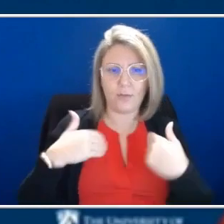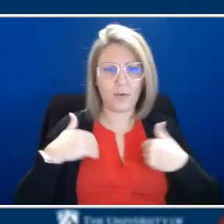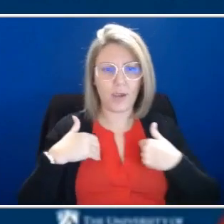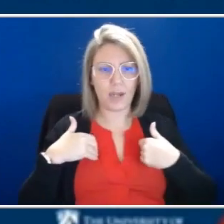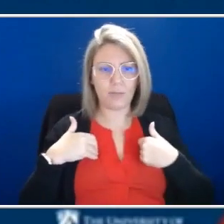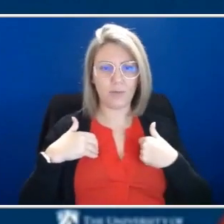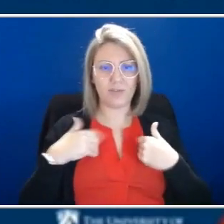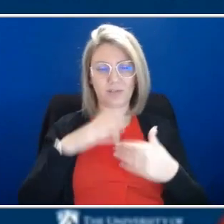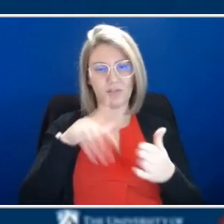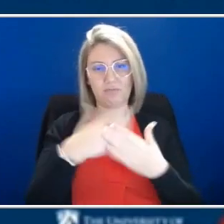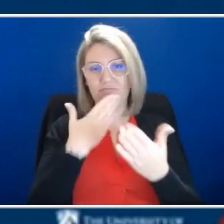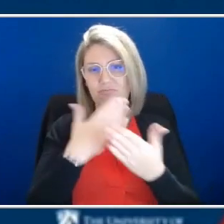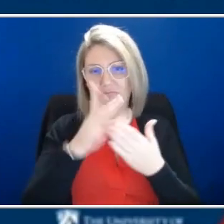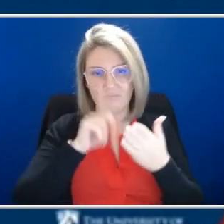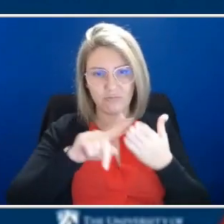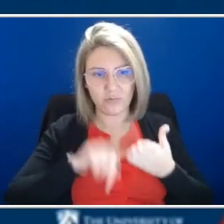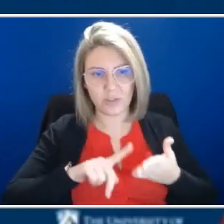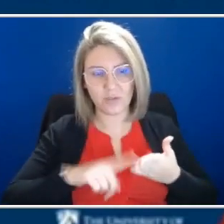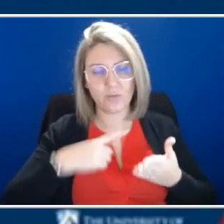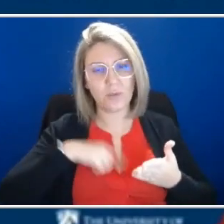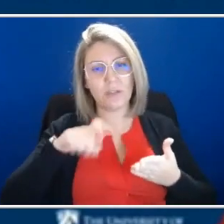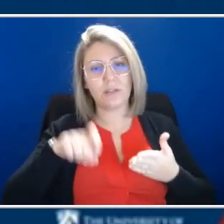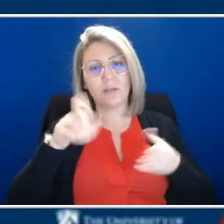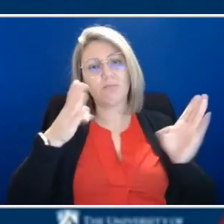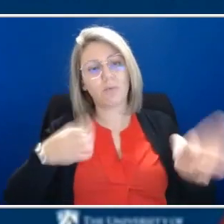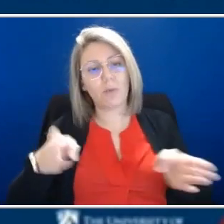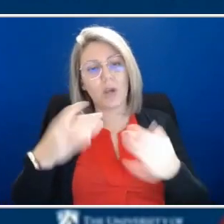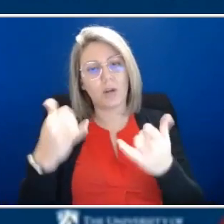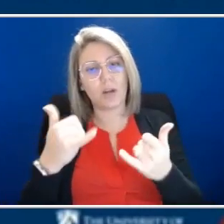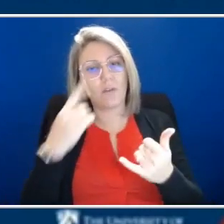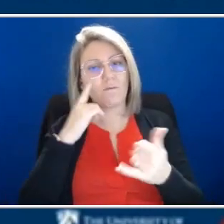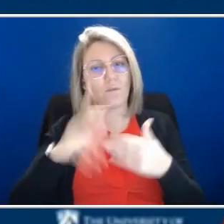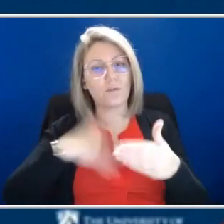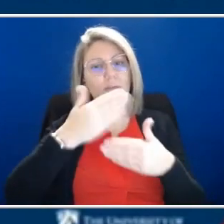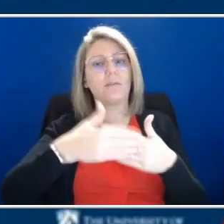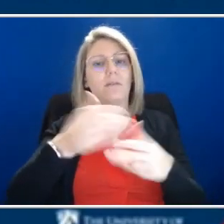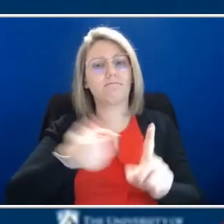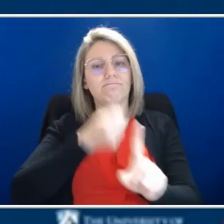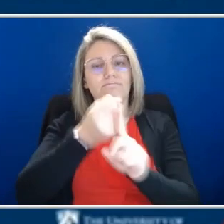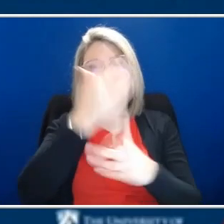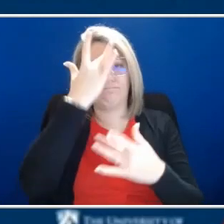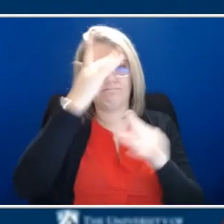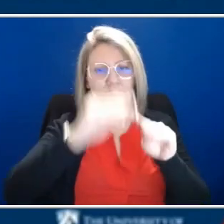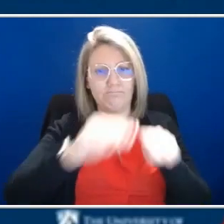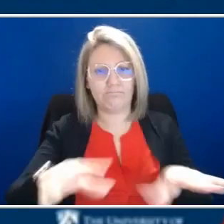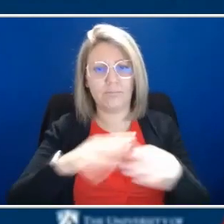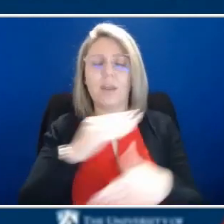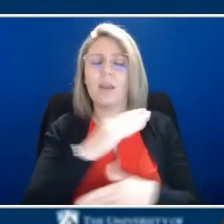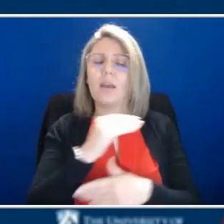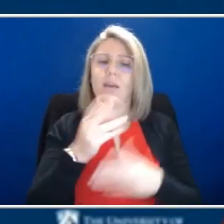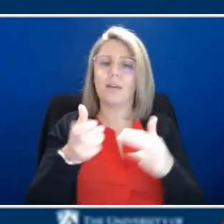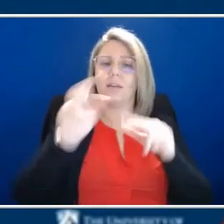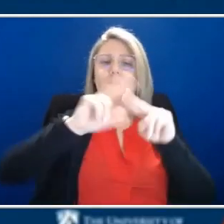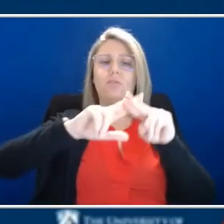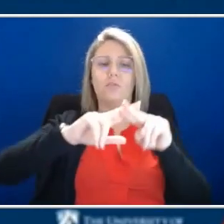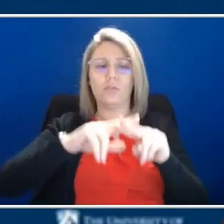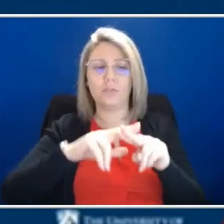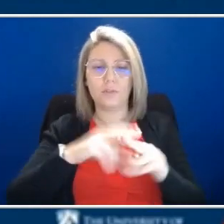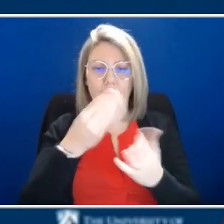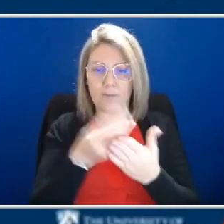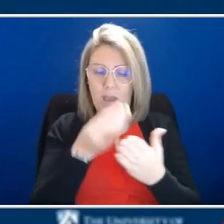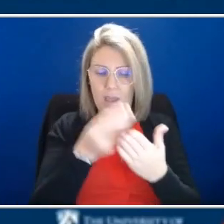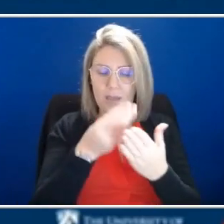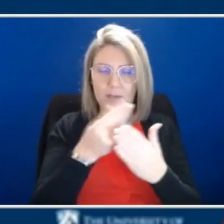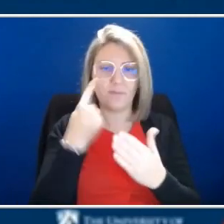all good research, because we need to prepare now for the next pandemic. We need to continue to increase funds for science